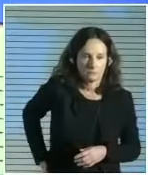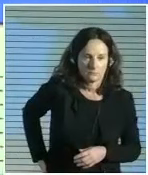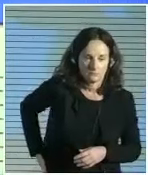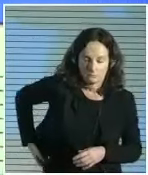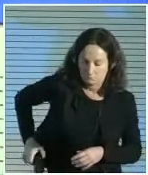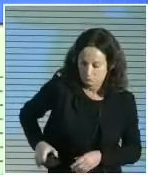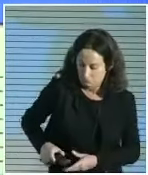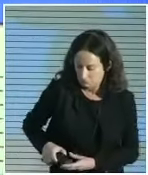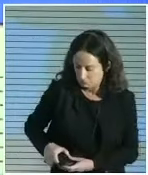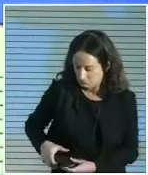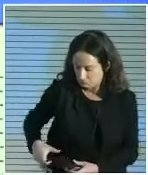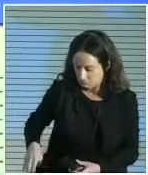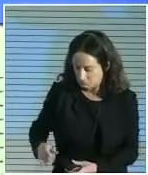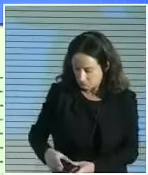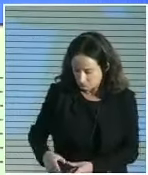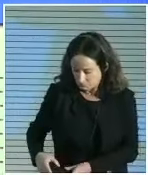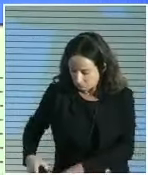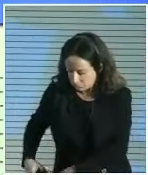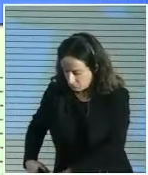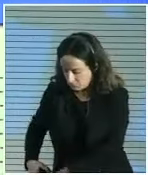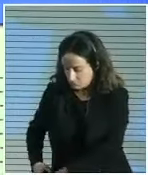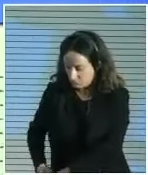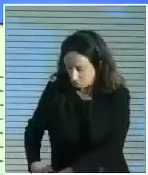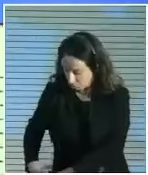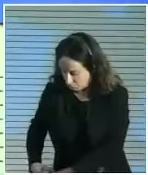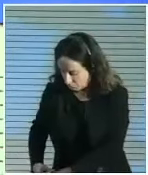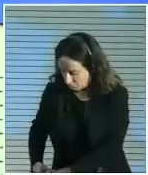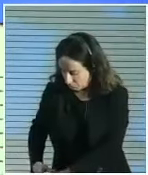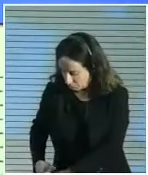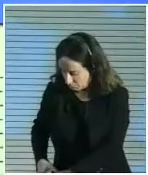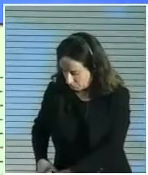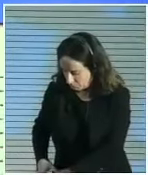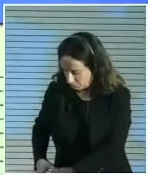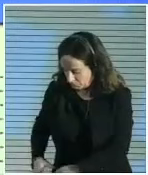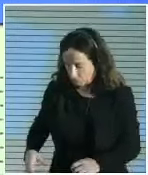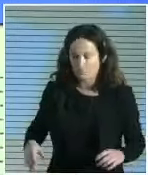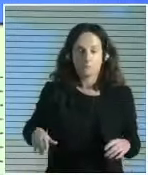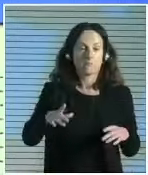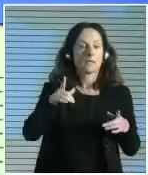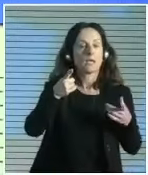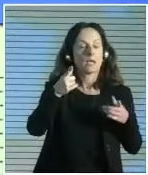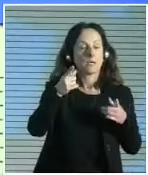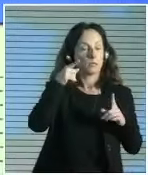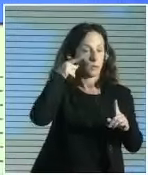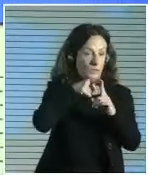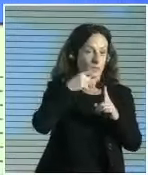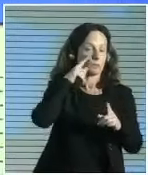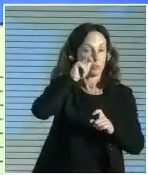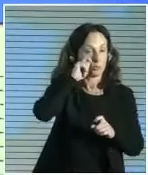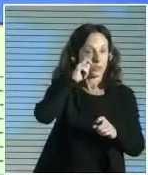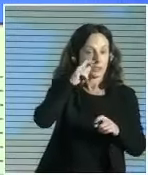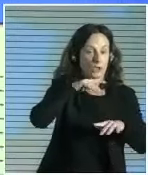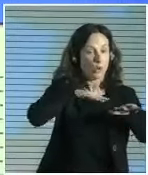of our tourist activity. To meet the challenge of decarbonization of